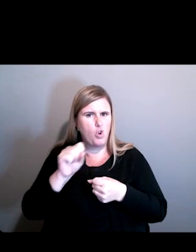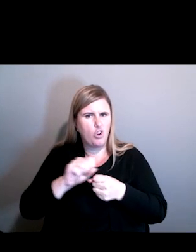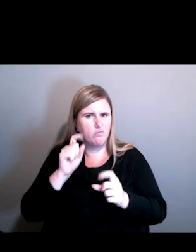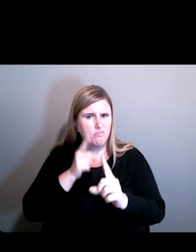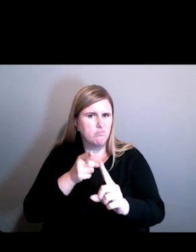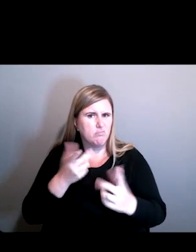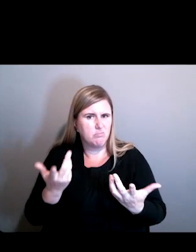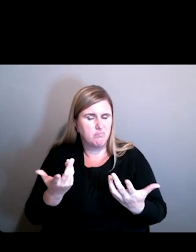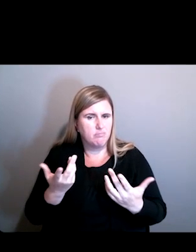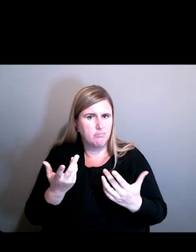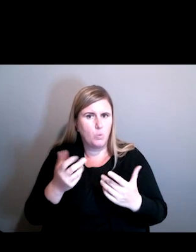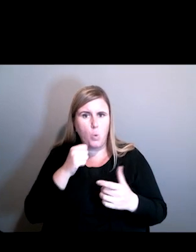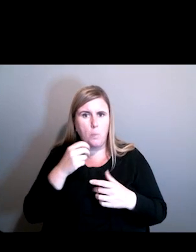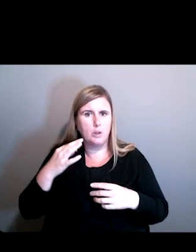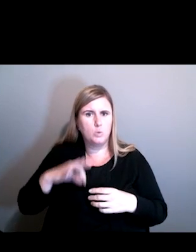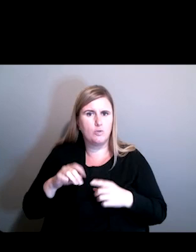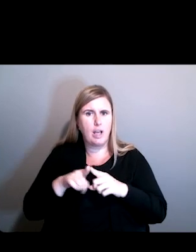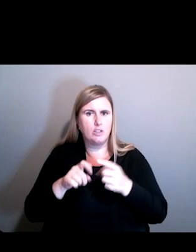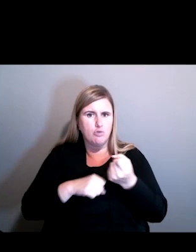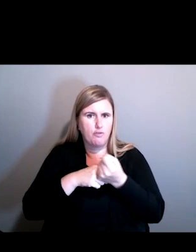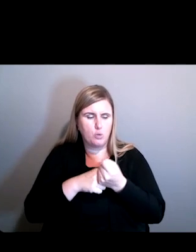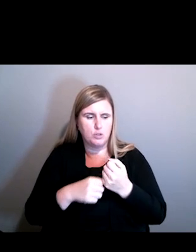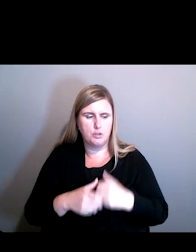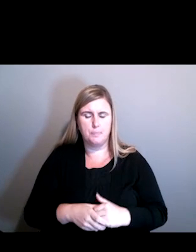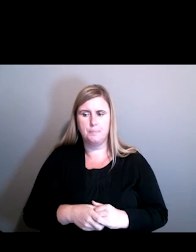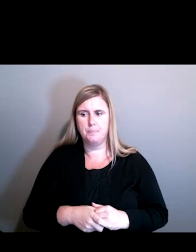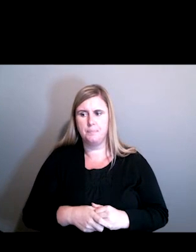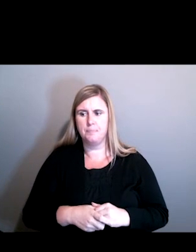work for it? It won't be useful as a reinforcer.